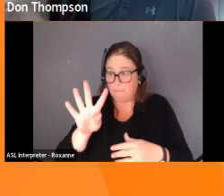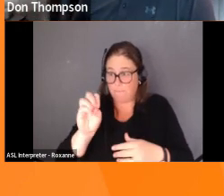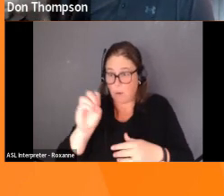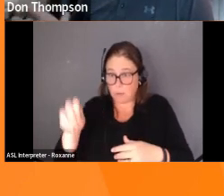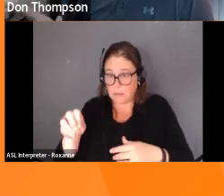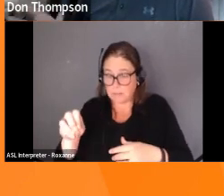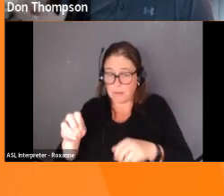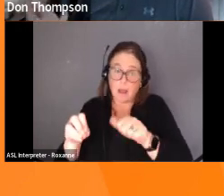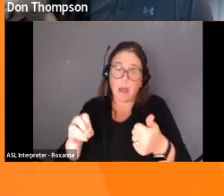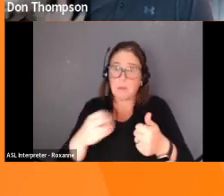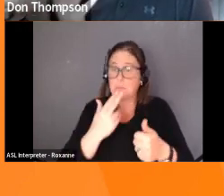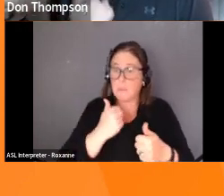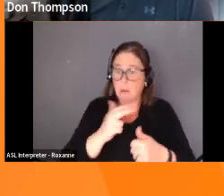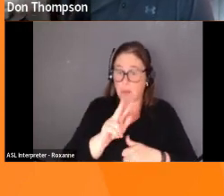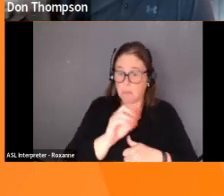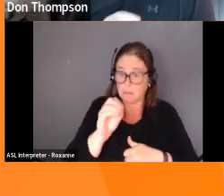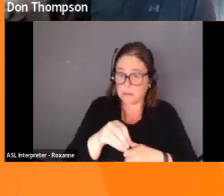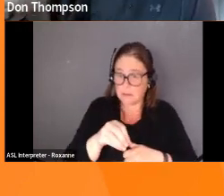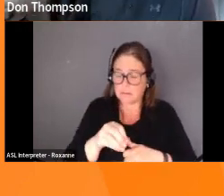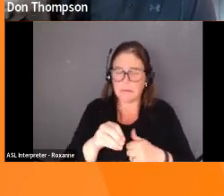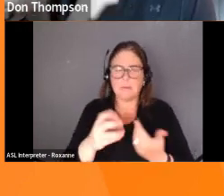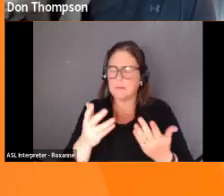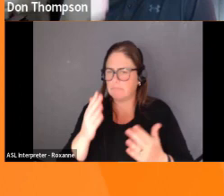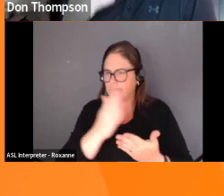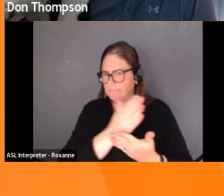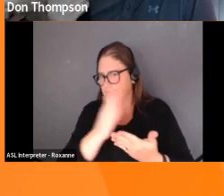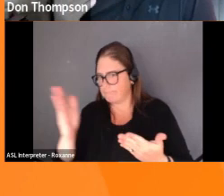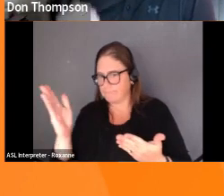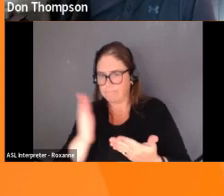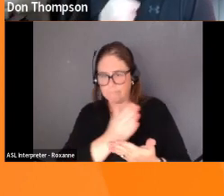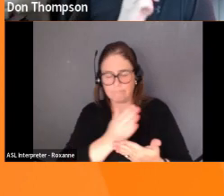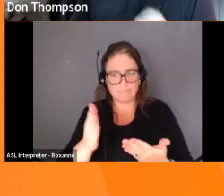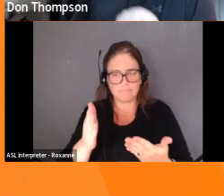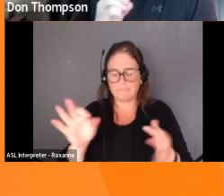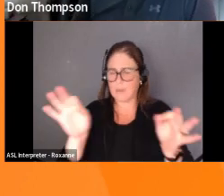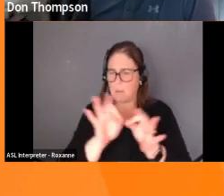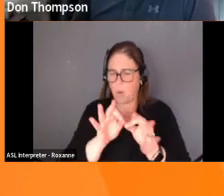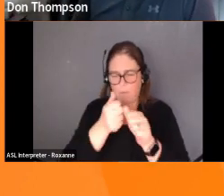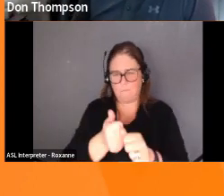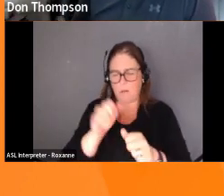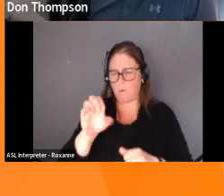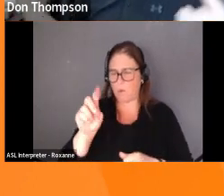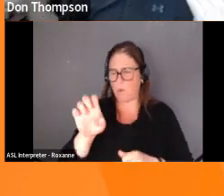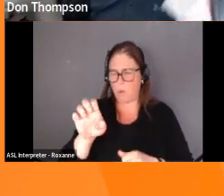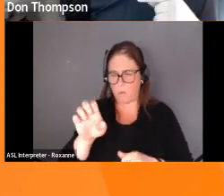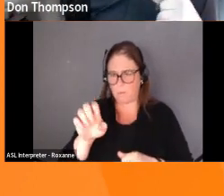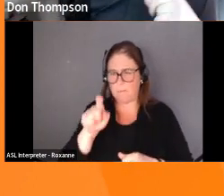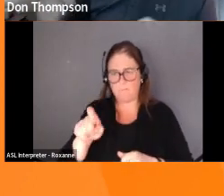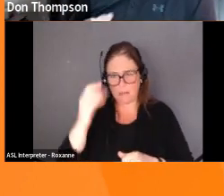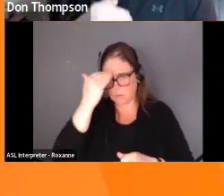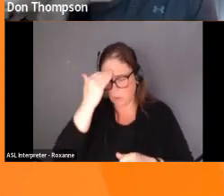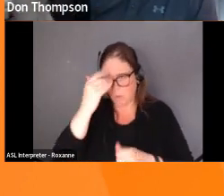3% and some of them are 0%. So it's really important to know our HS codes for the taxes and duty side for